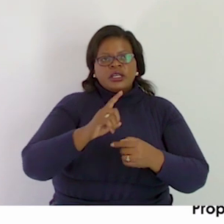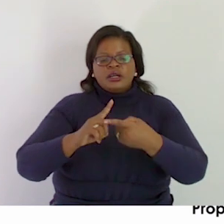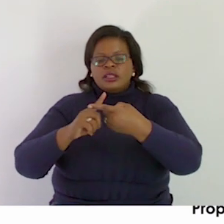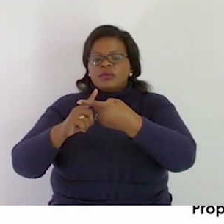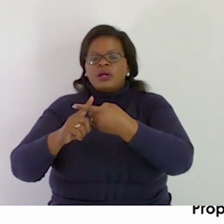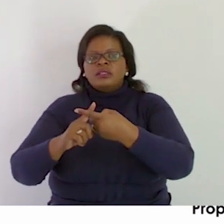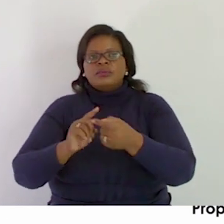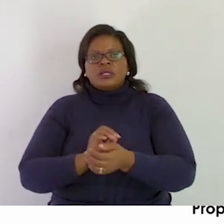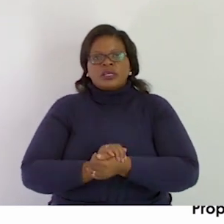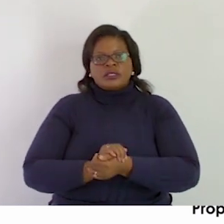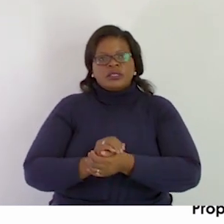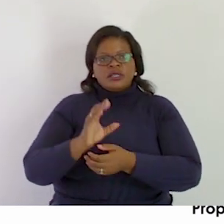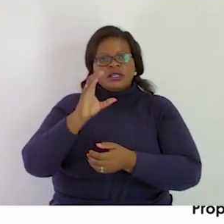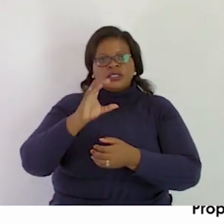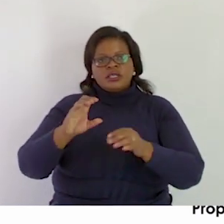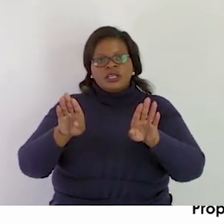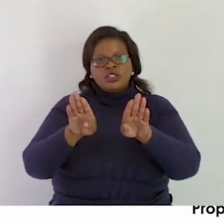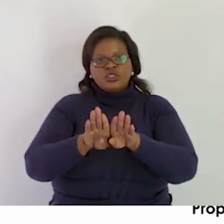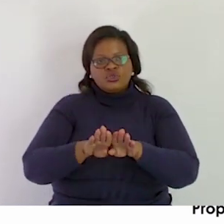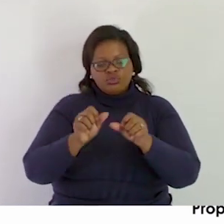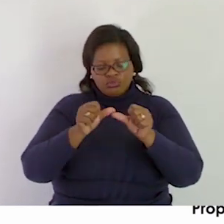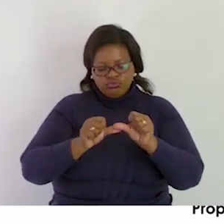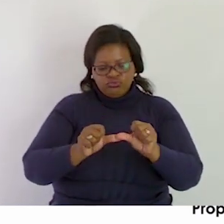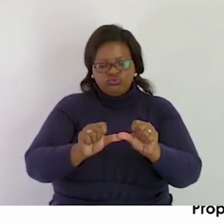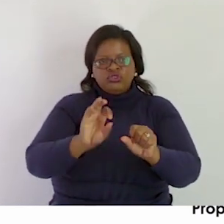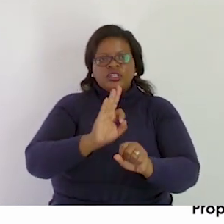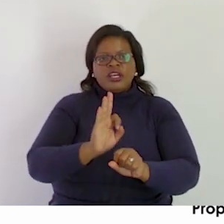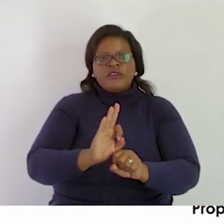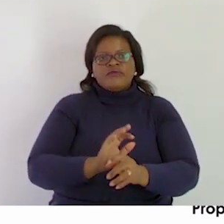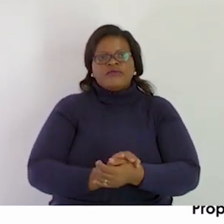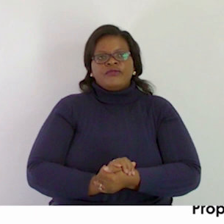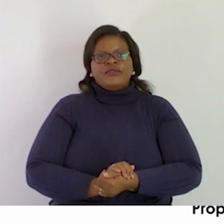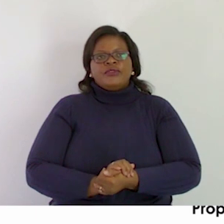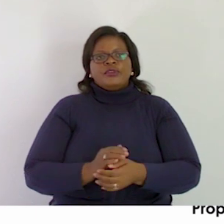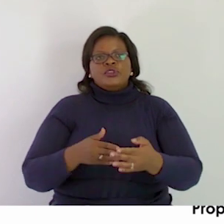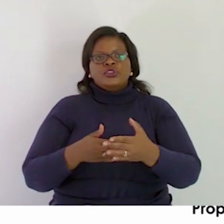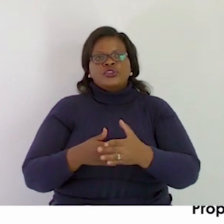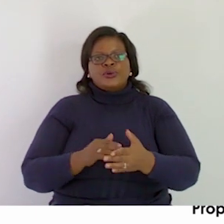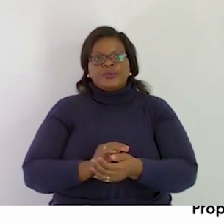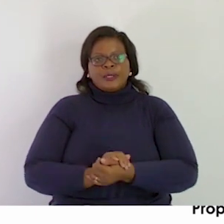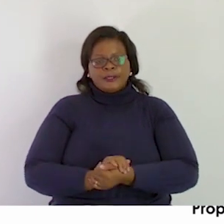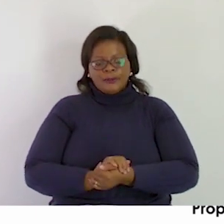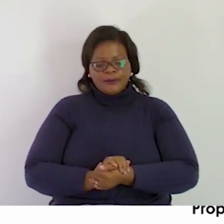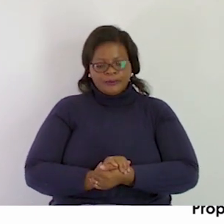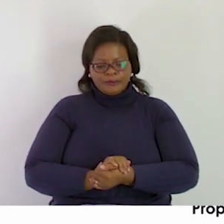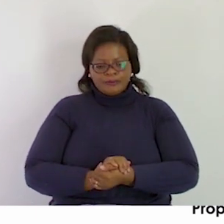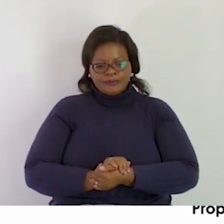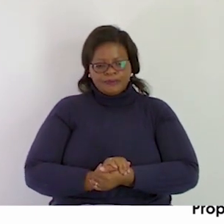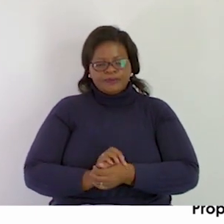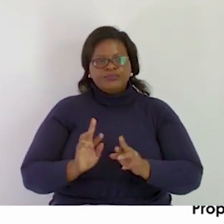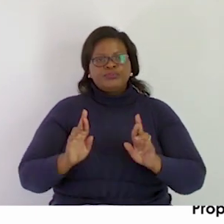also have to do the same. Until F, you are doing the same. So I